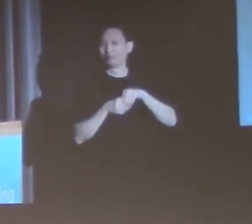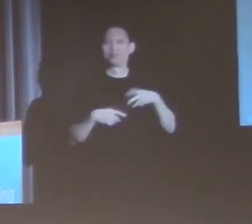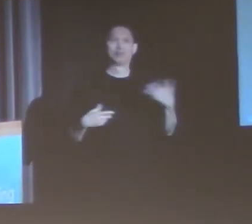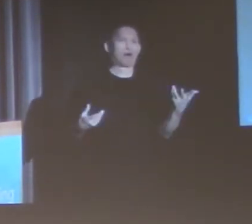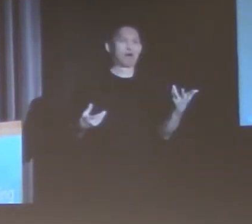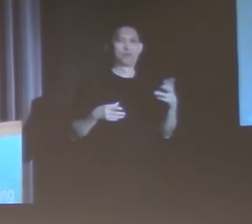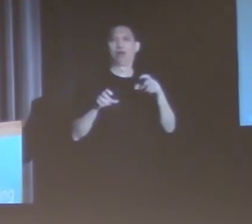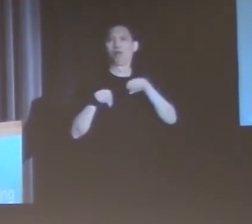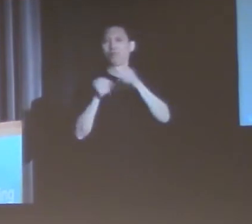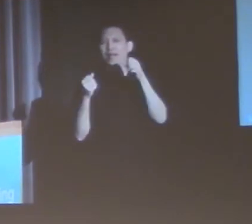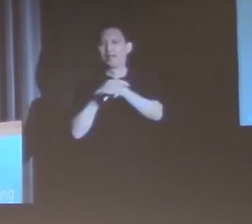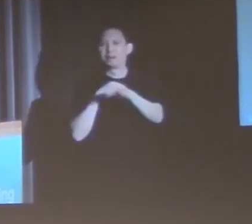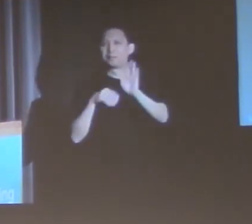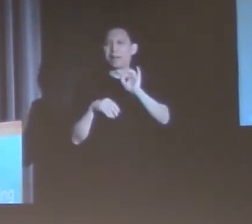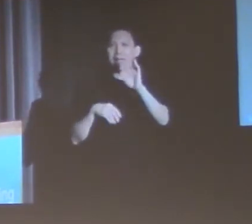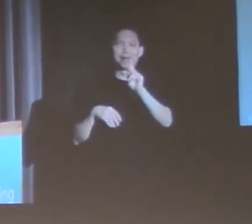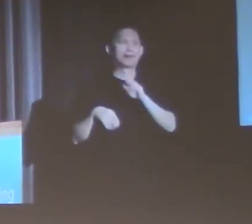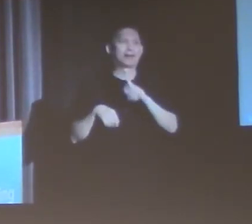And again,